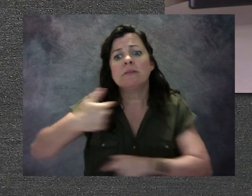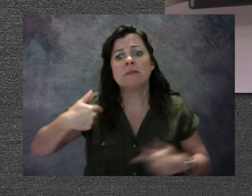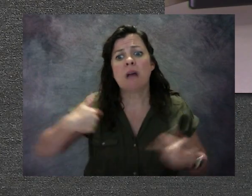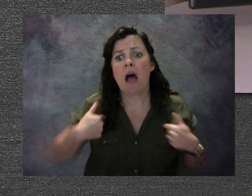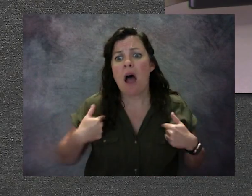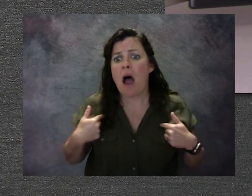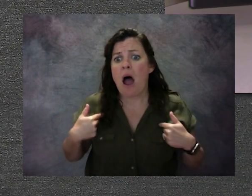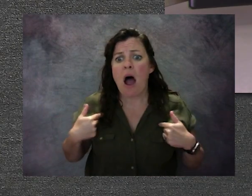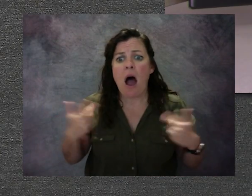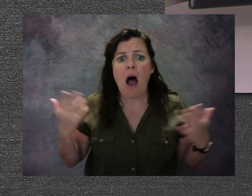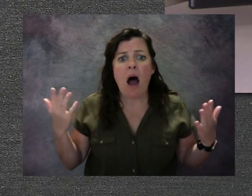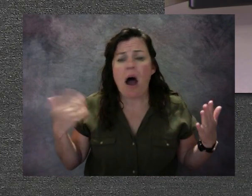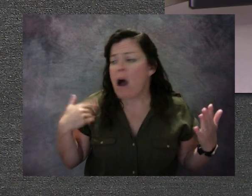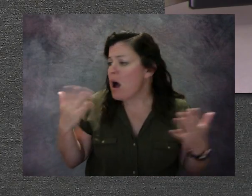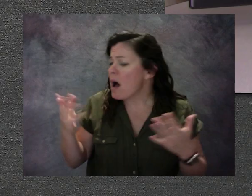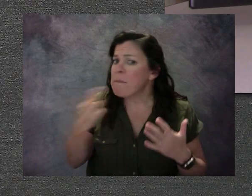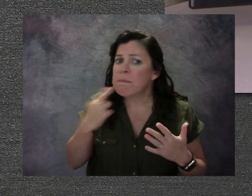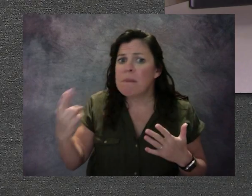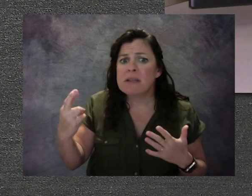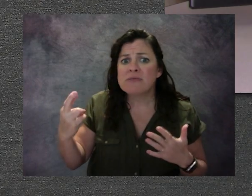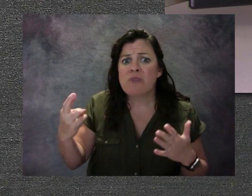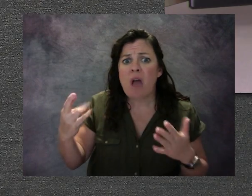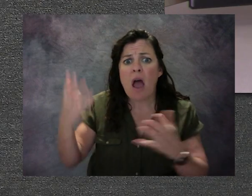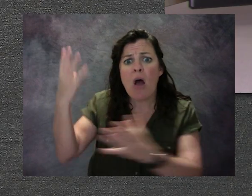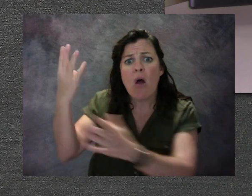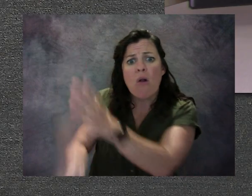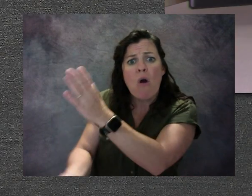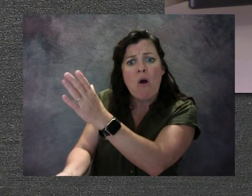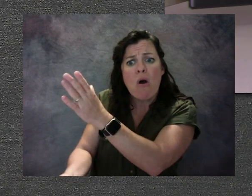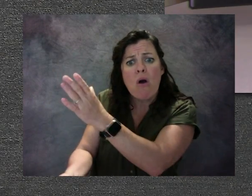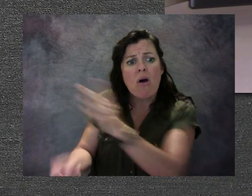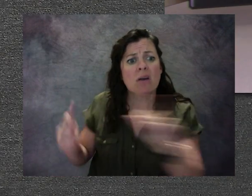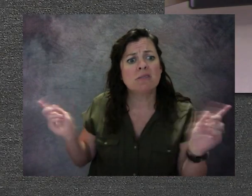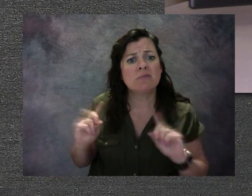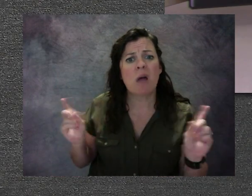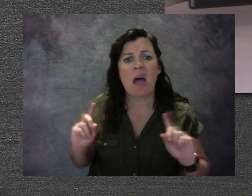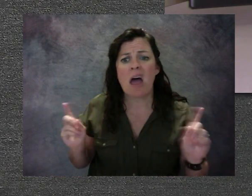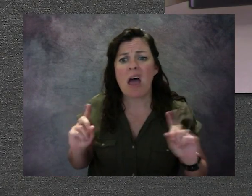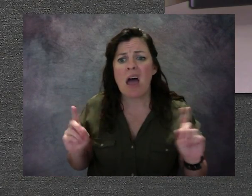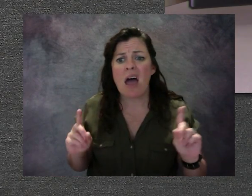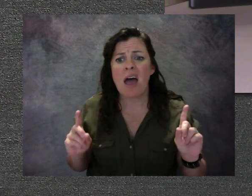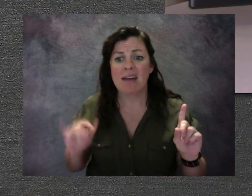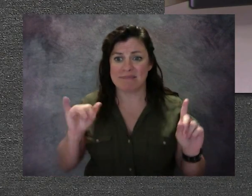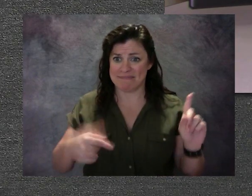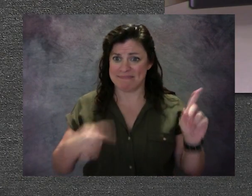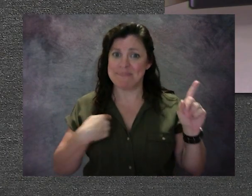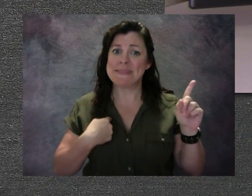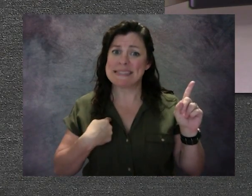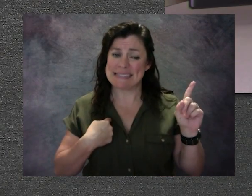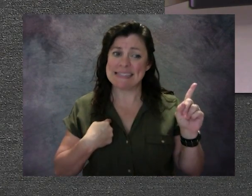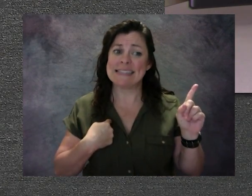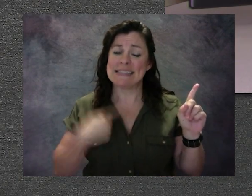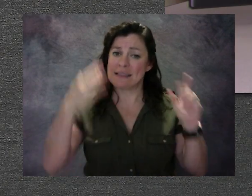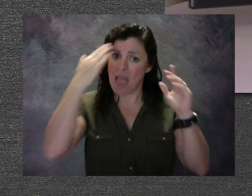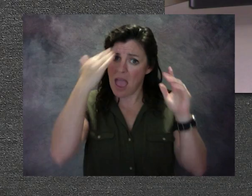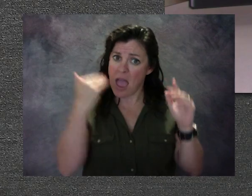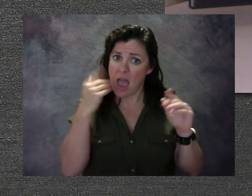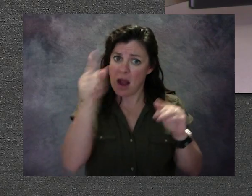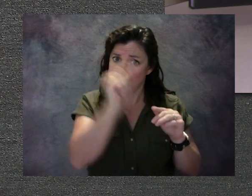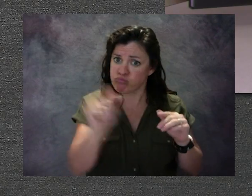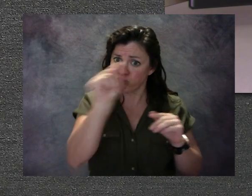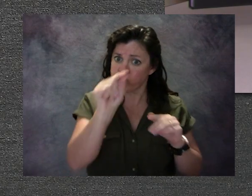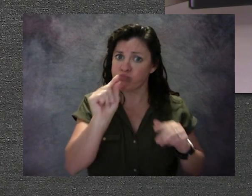friend. And there I am. There's my head and my body. So I decided to go look for